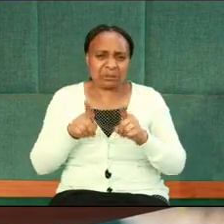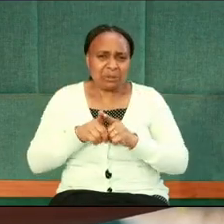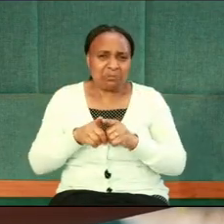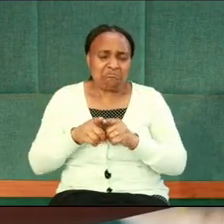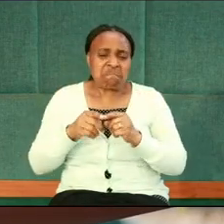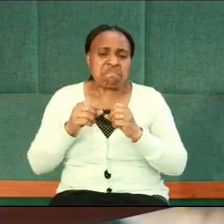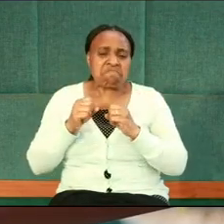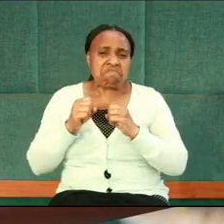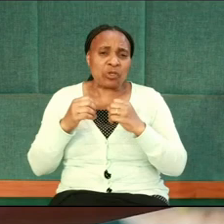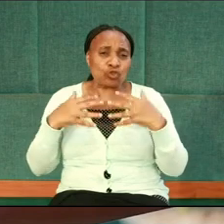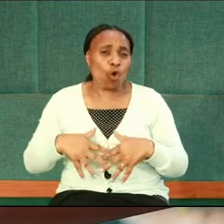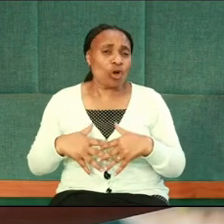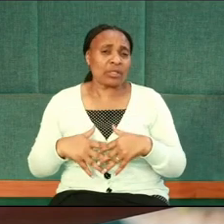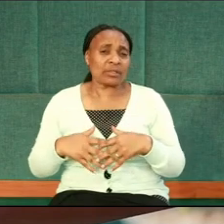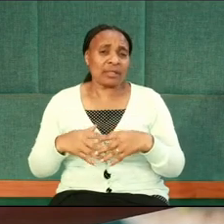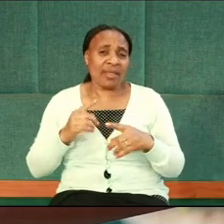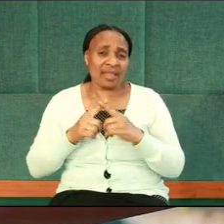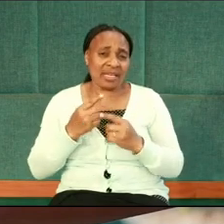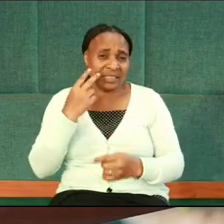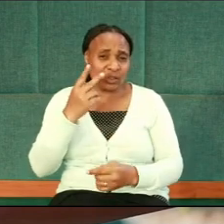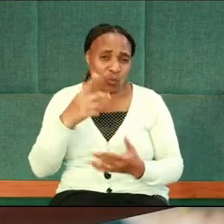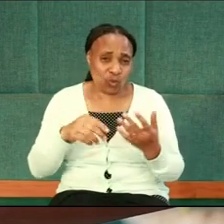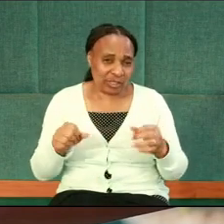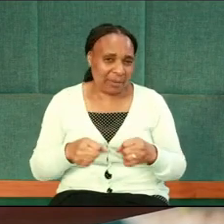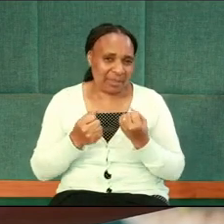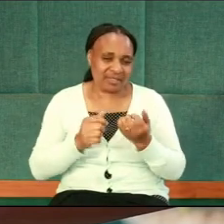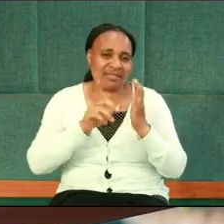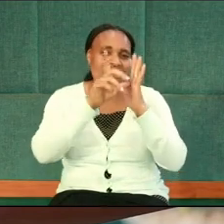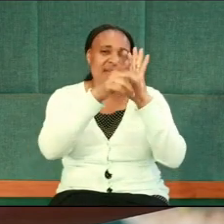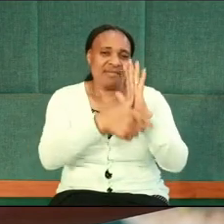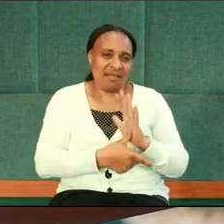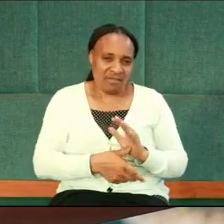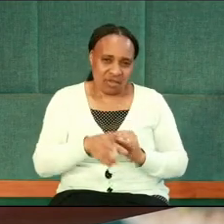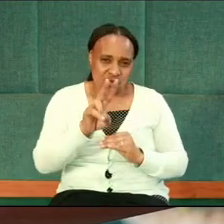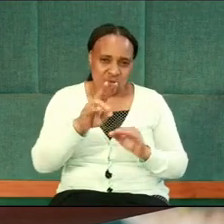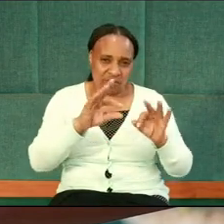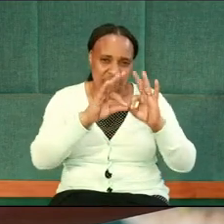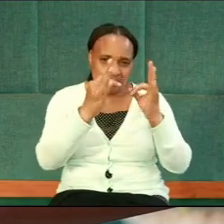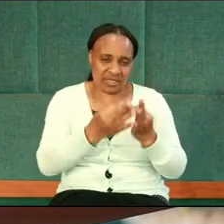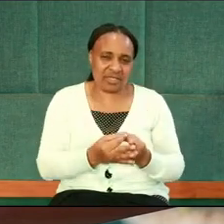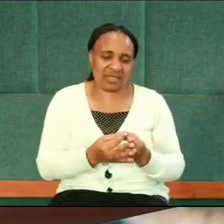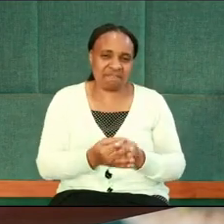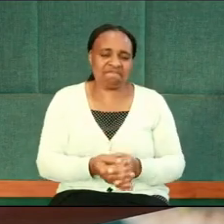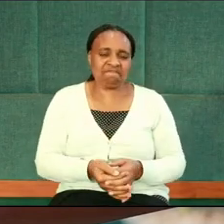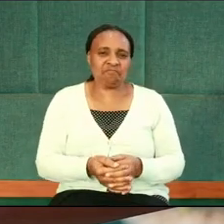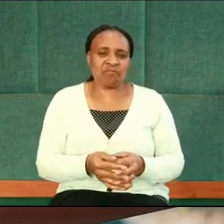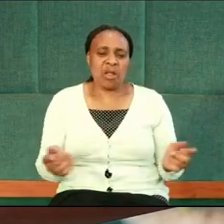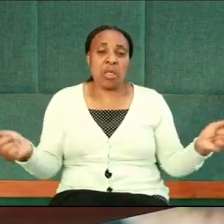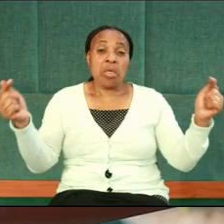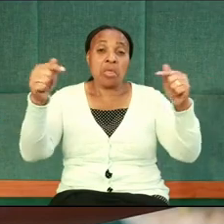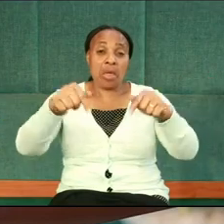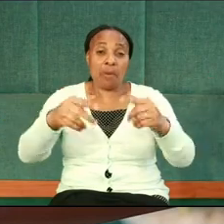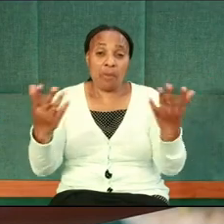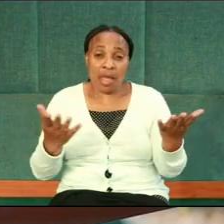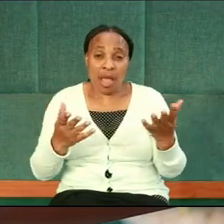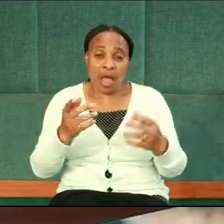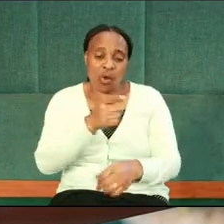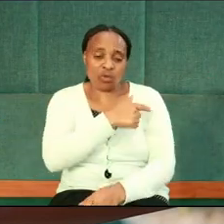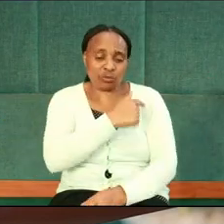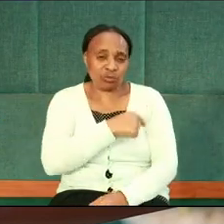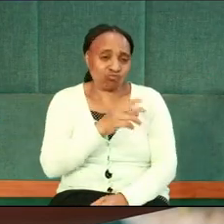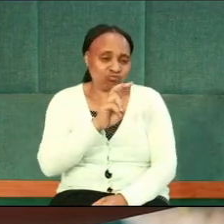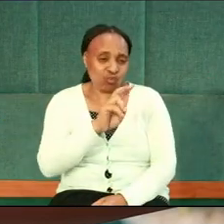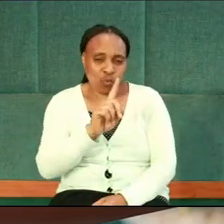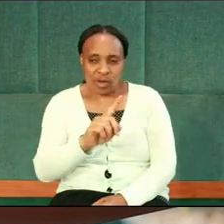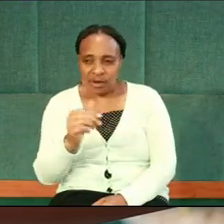you see what happened. You can guess what happened to the two families. They could come to hospital, and they are looking at each